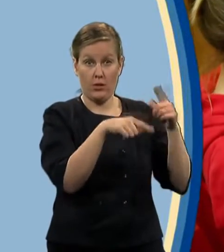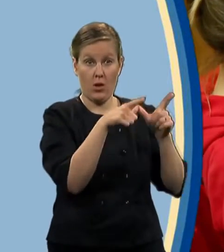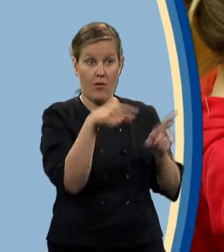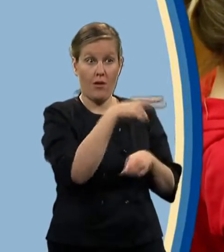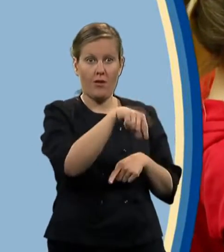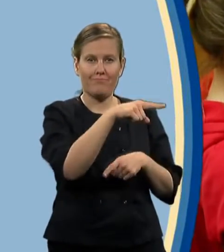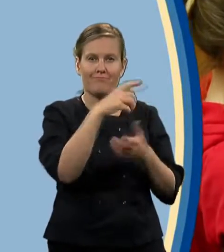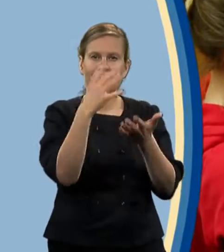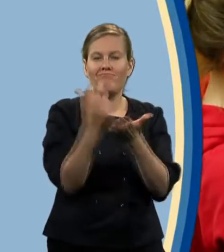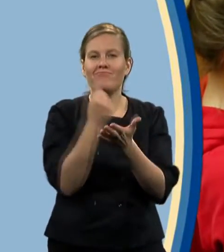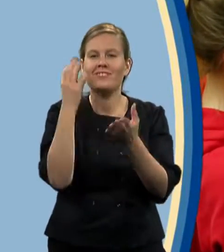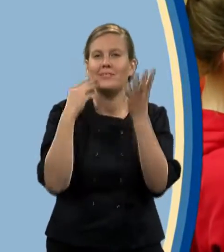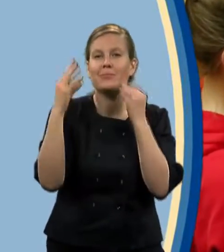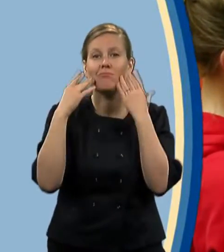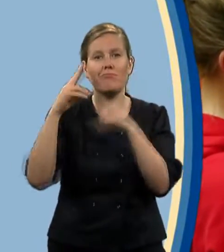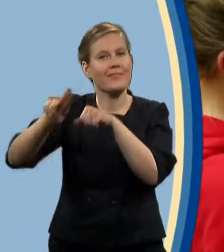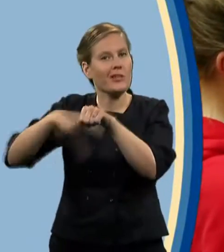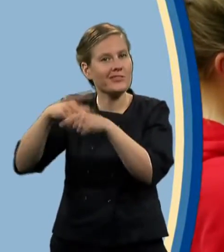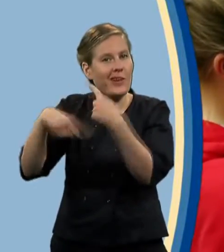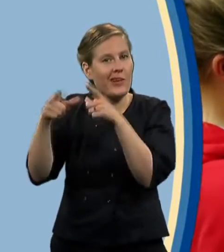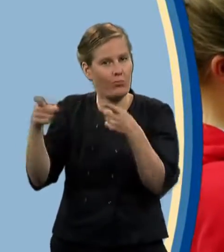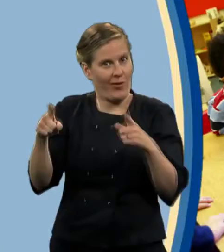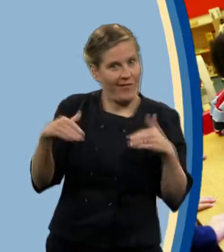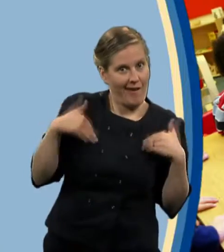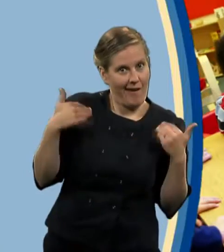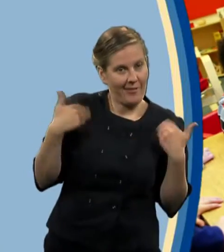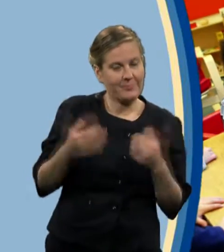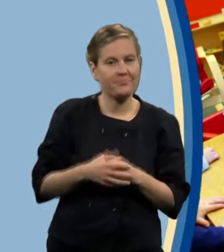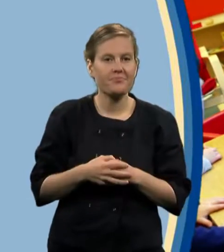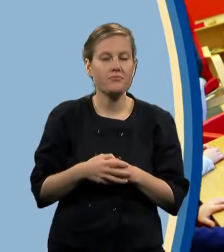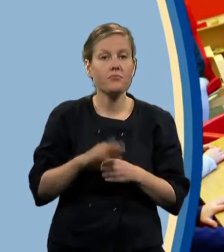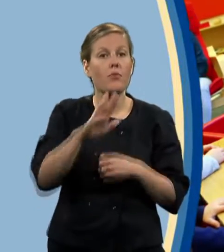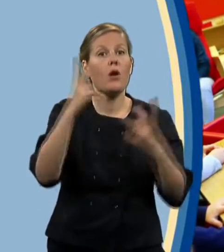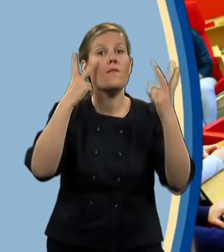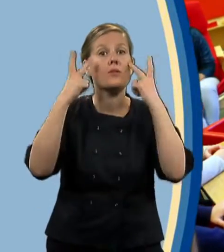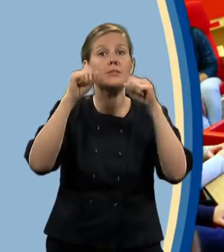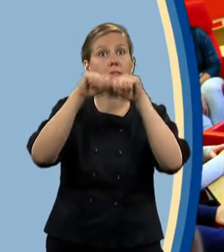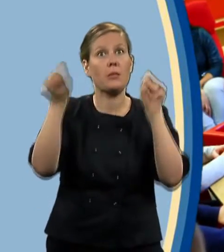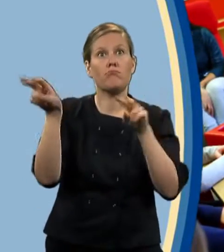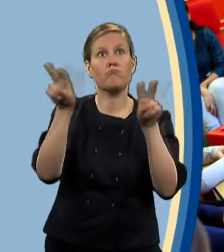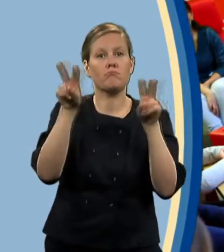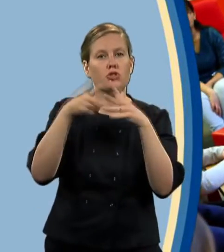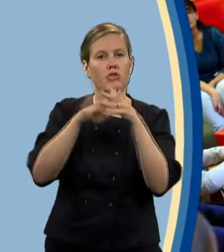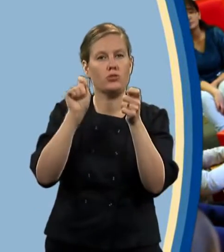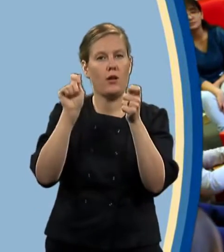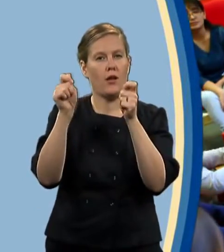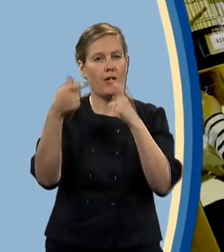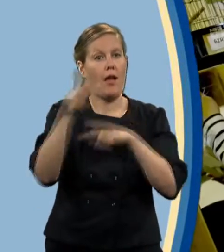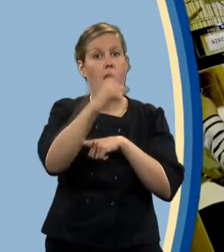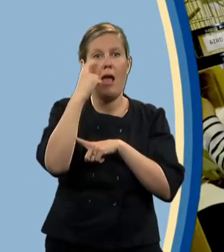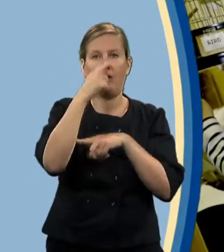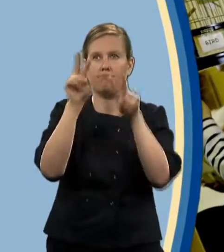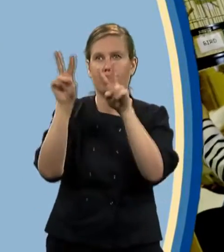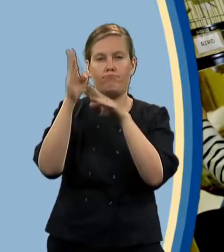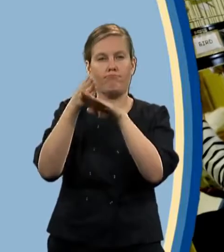life, in the experience with natural sign languages, very early in life begin to have changes in their